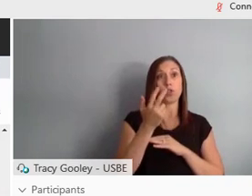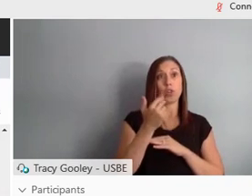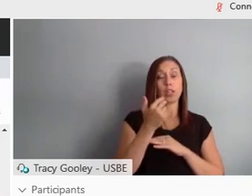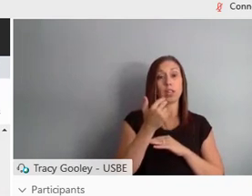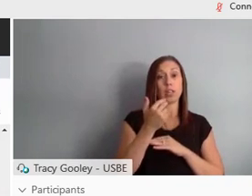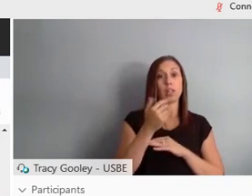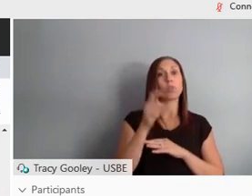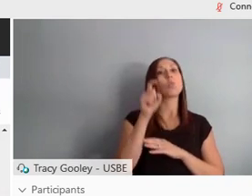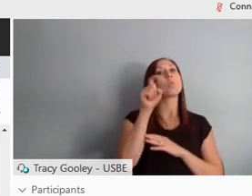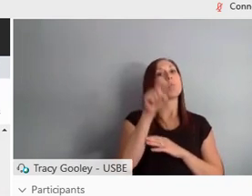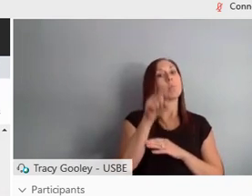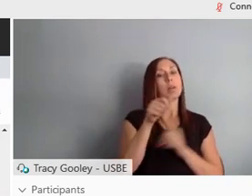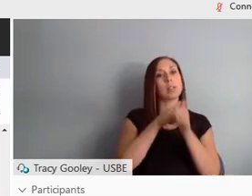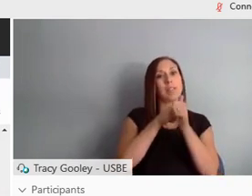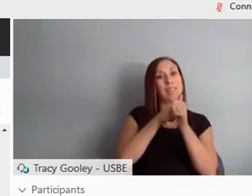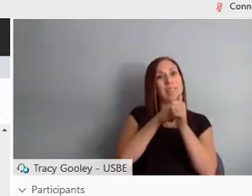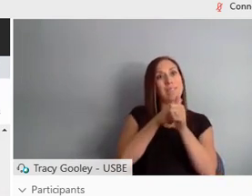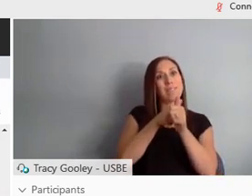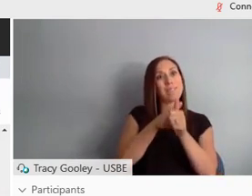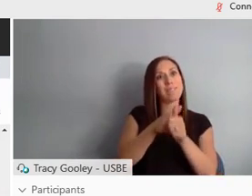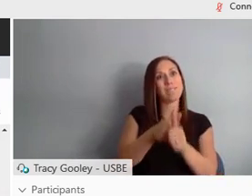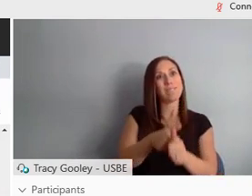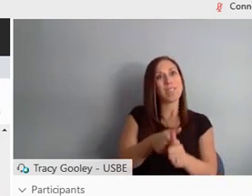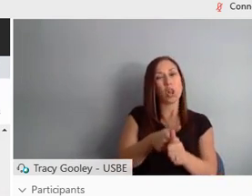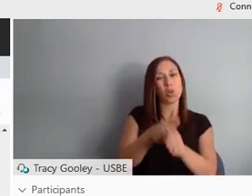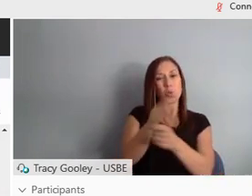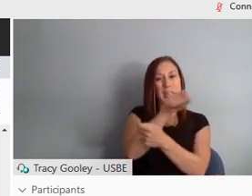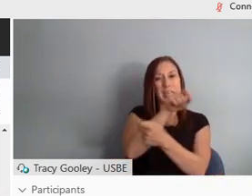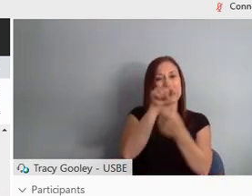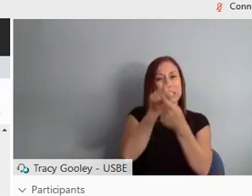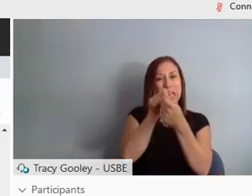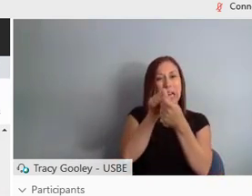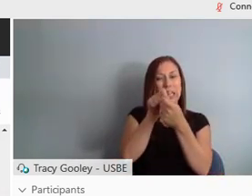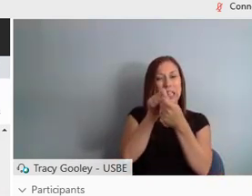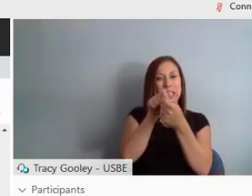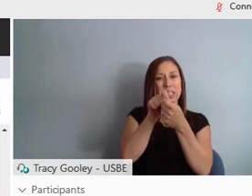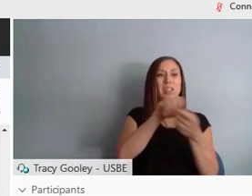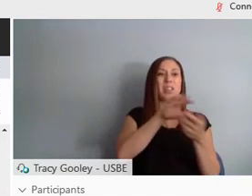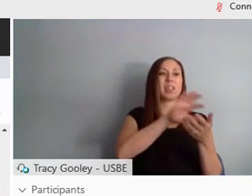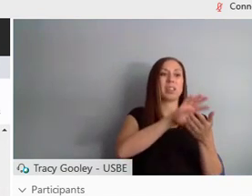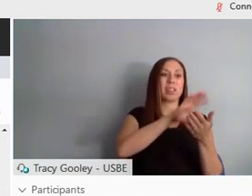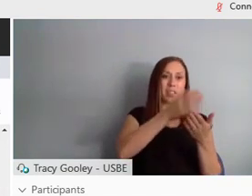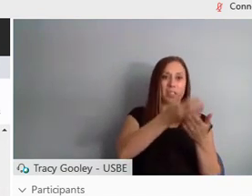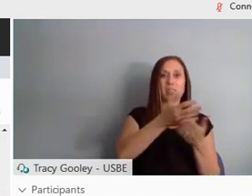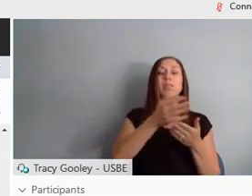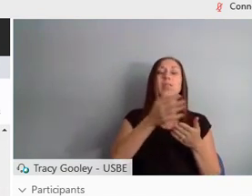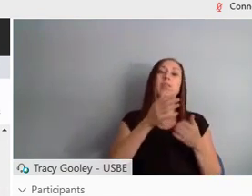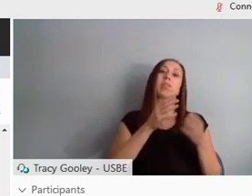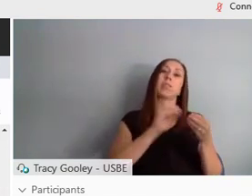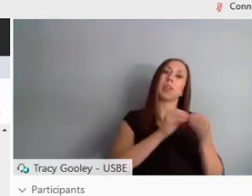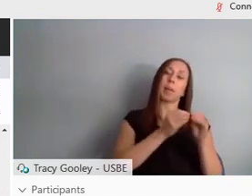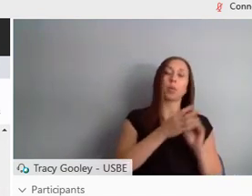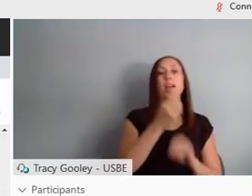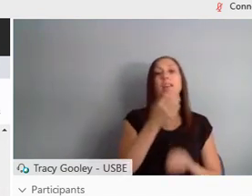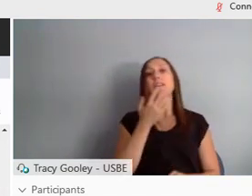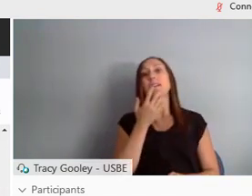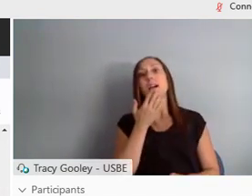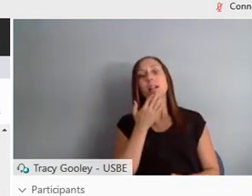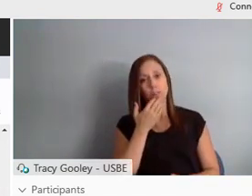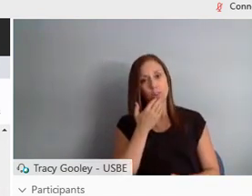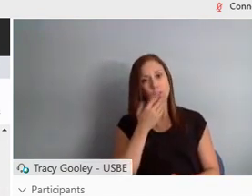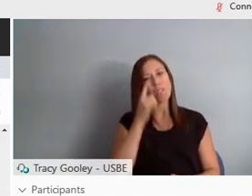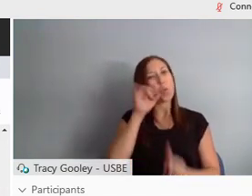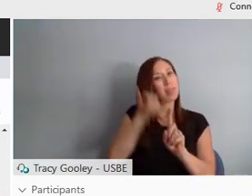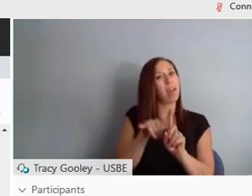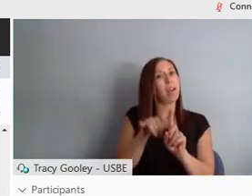13, you have to follow the prescription for the number and color of manipulatives